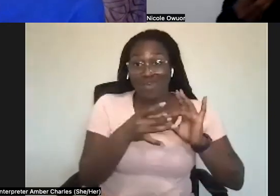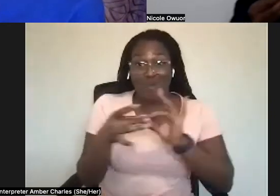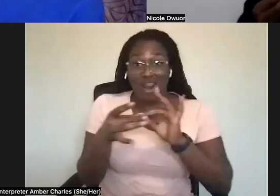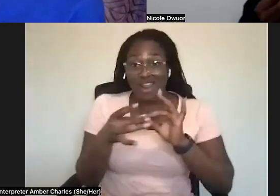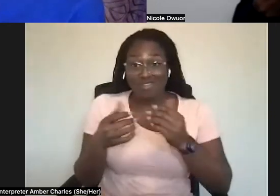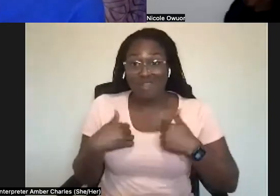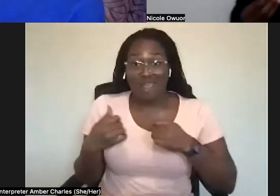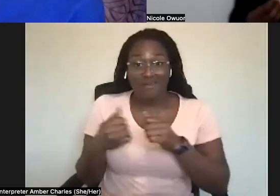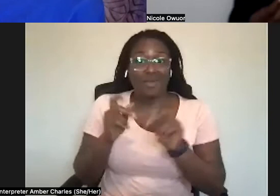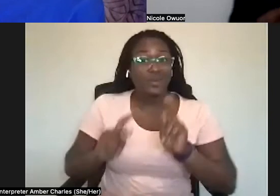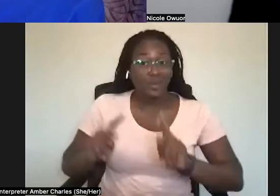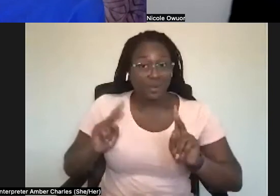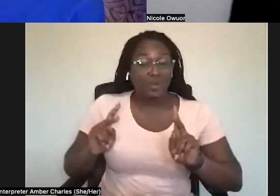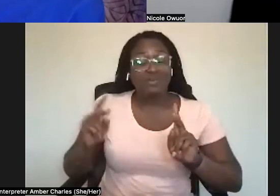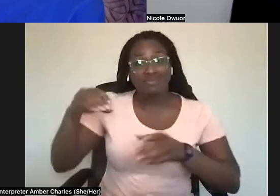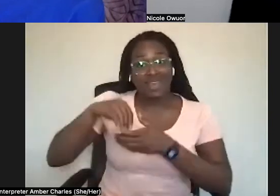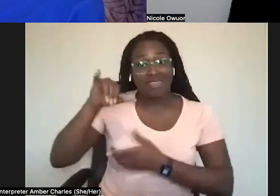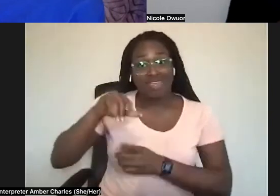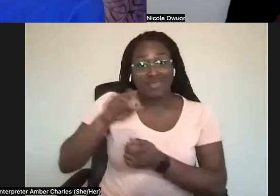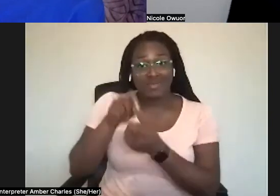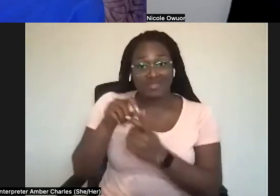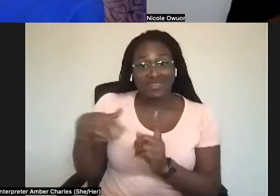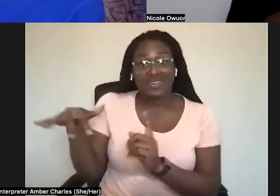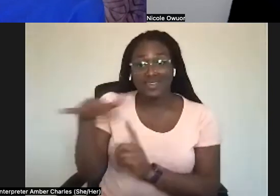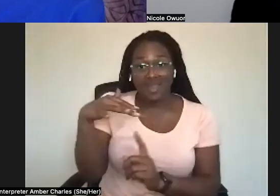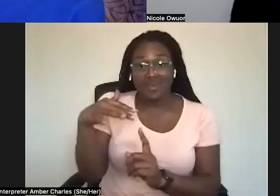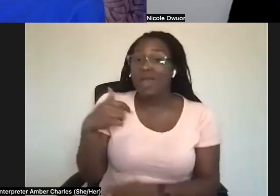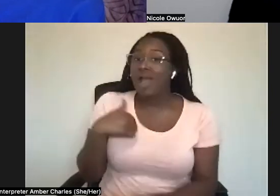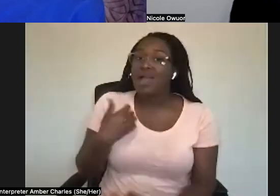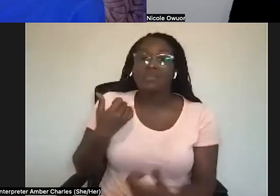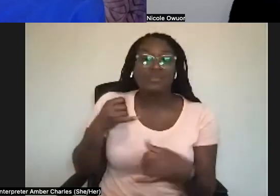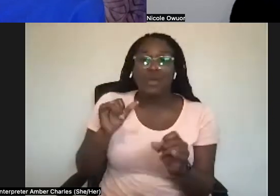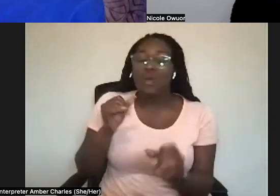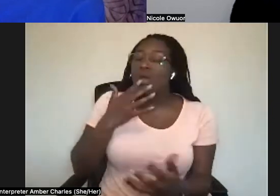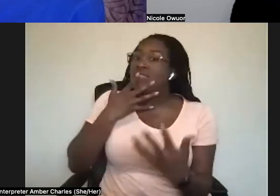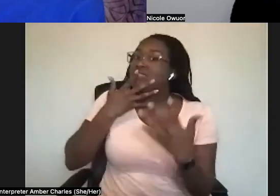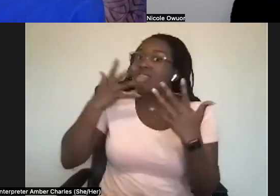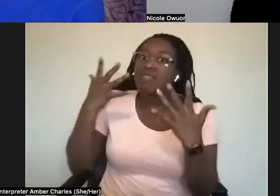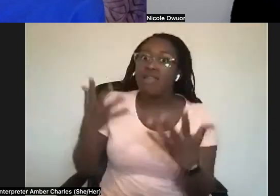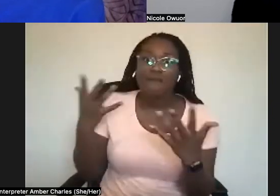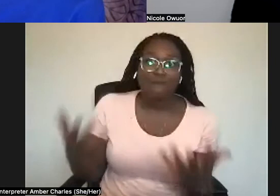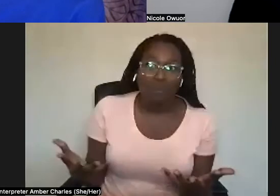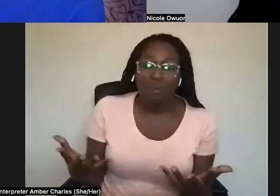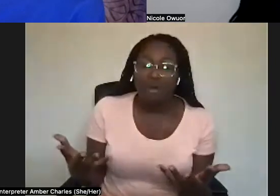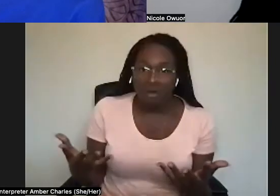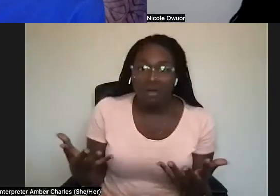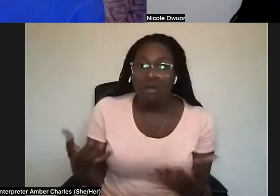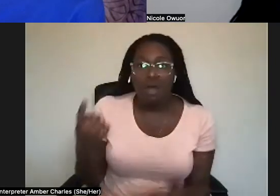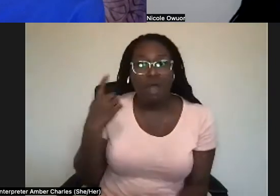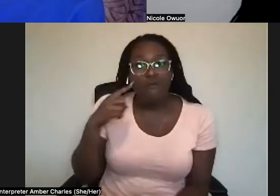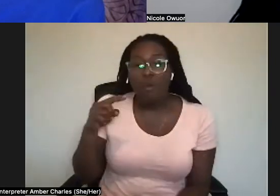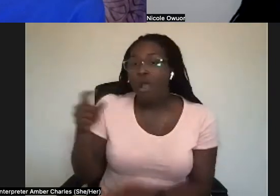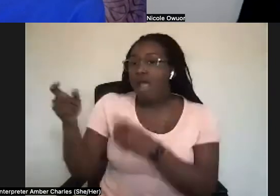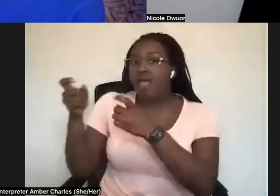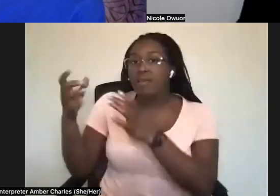with people in those environments, I am so forever thankful for the manager that